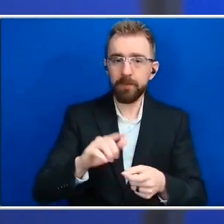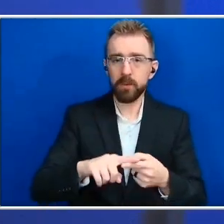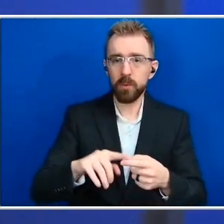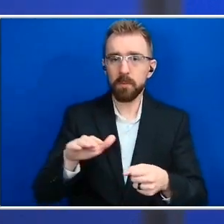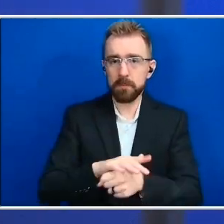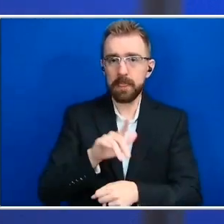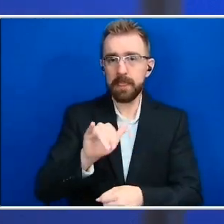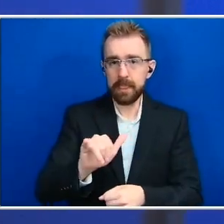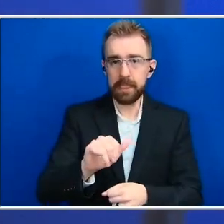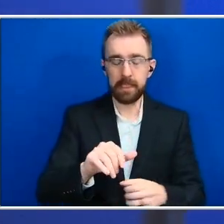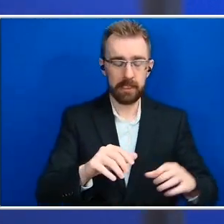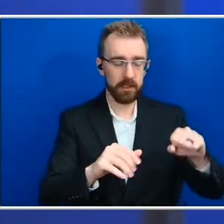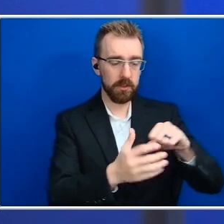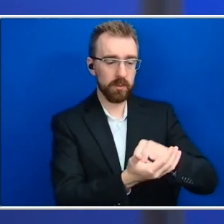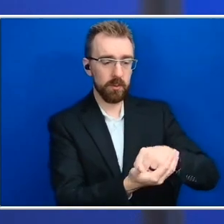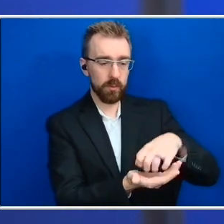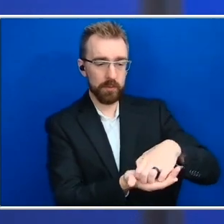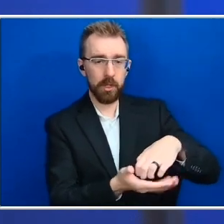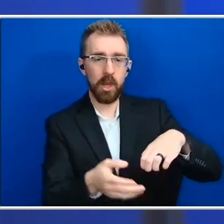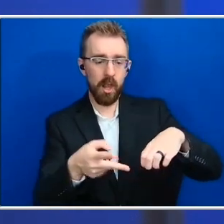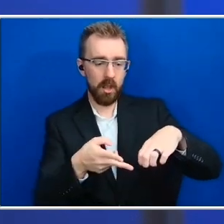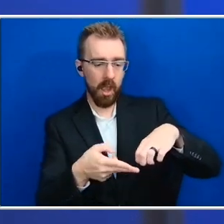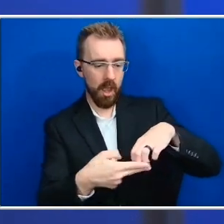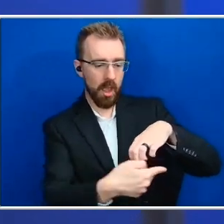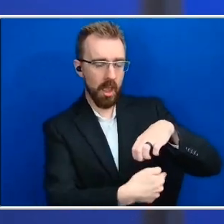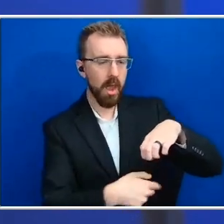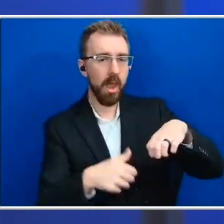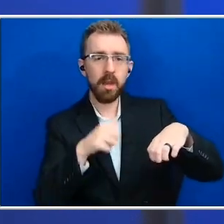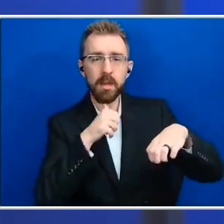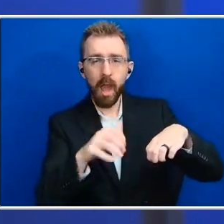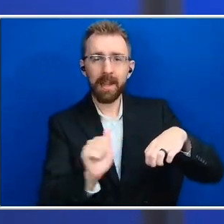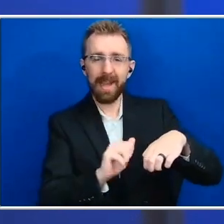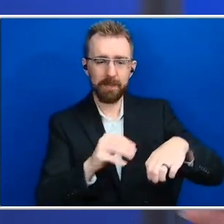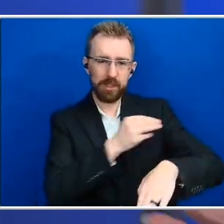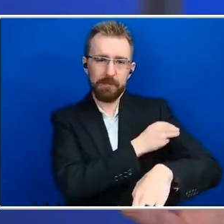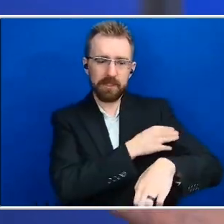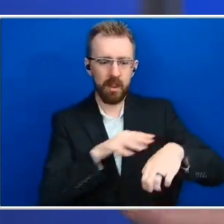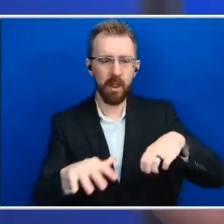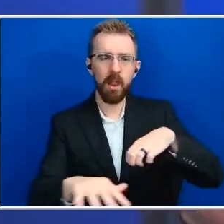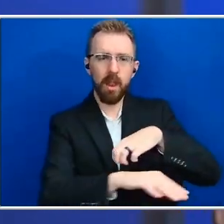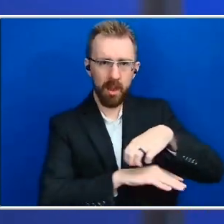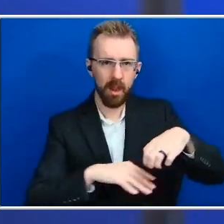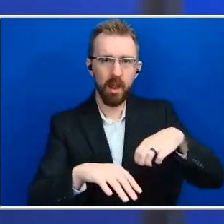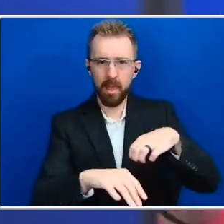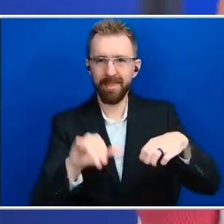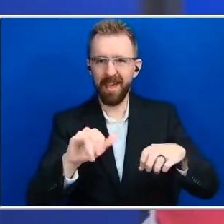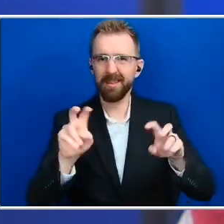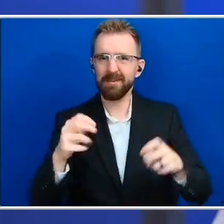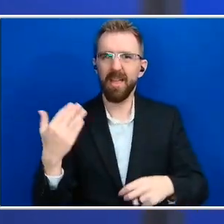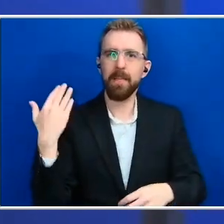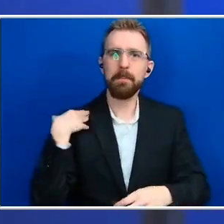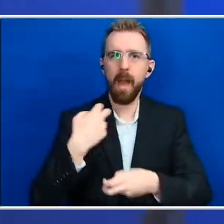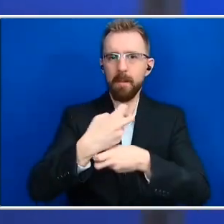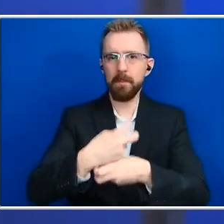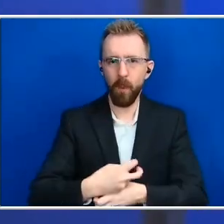but also not to damage the muscle layer, because the muscle layer would be the backbone for the normal tissue to grow